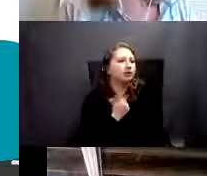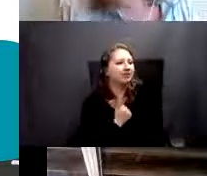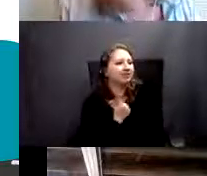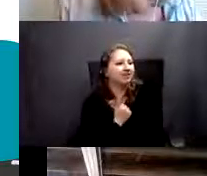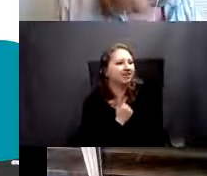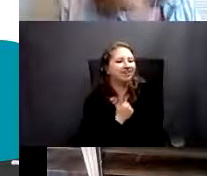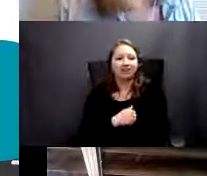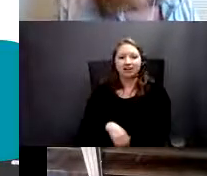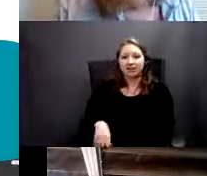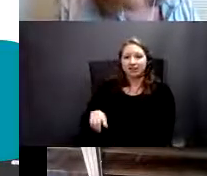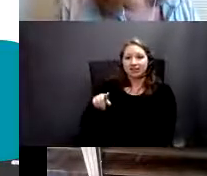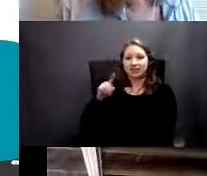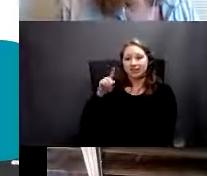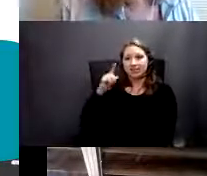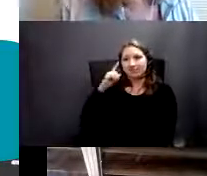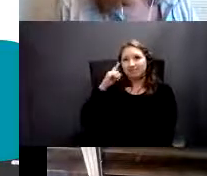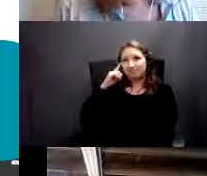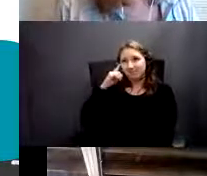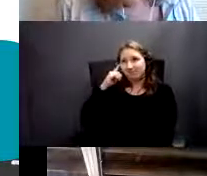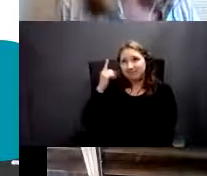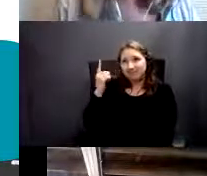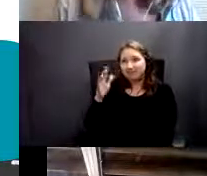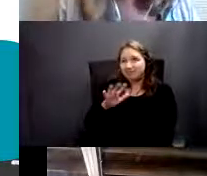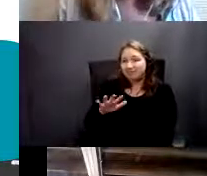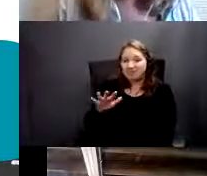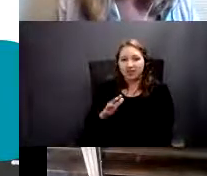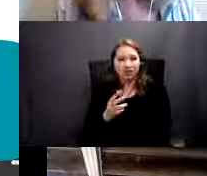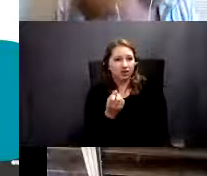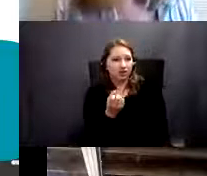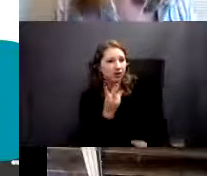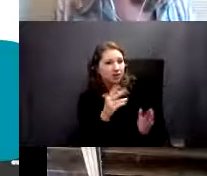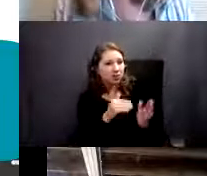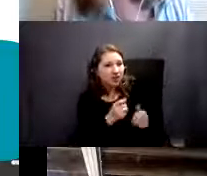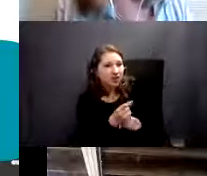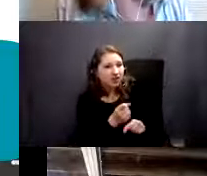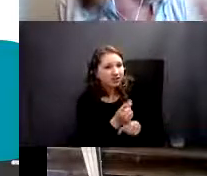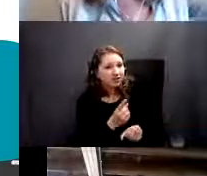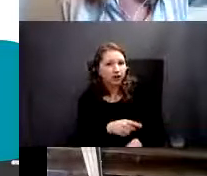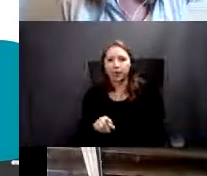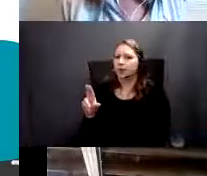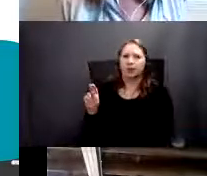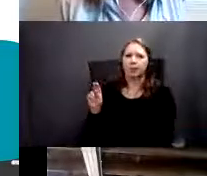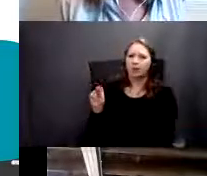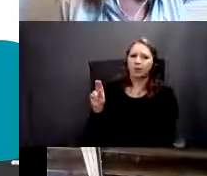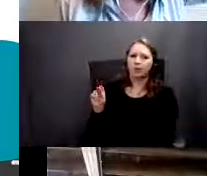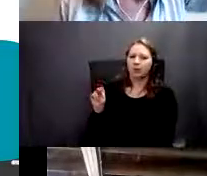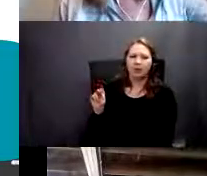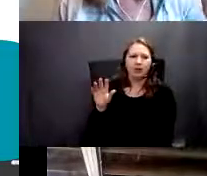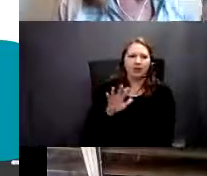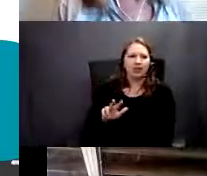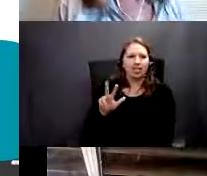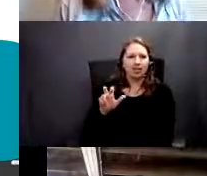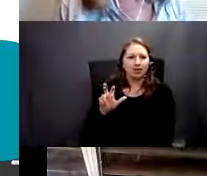my head, I would say it's 12,000 a year? No, I 20? would say like 300